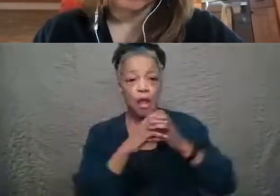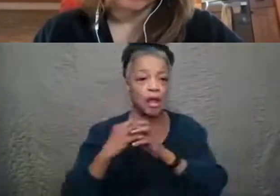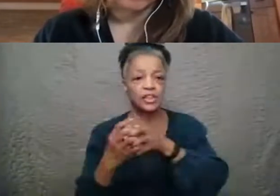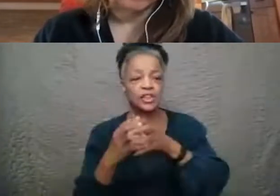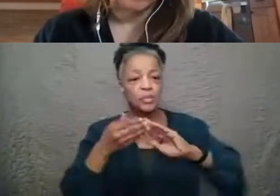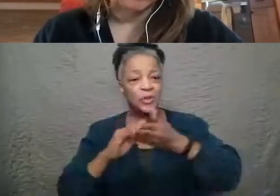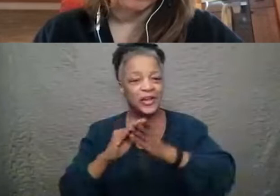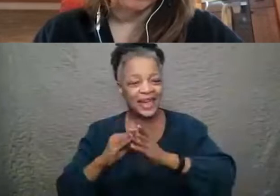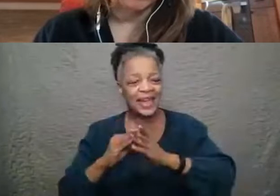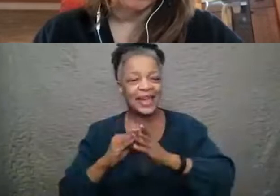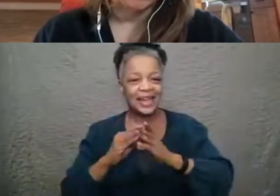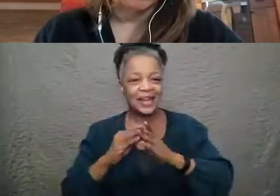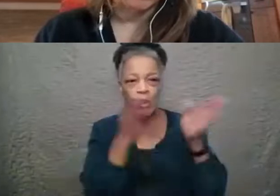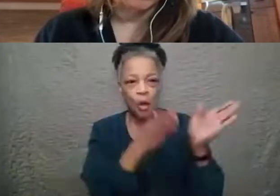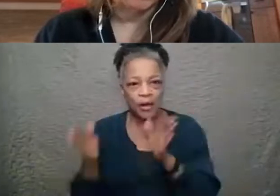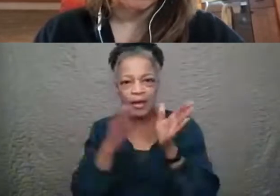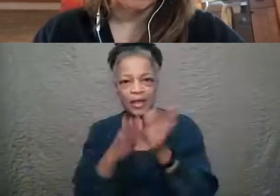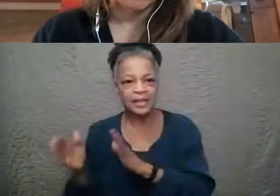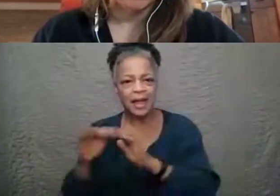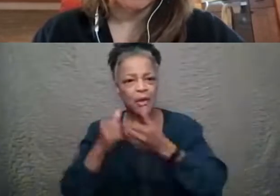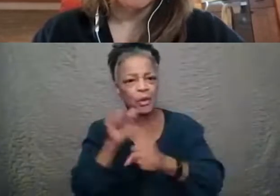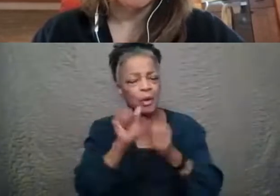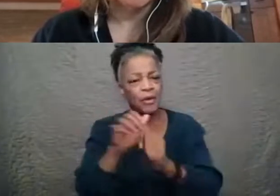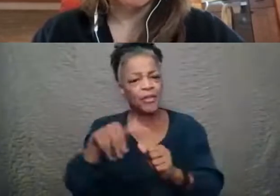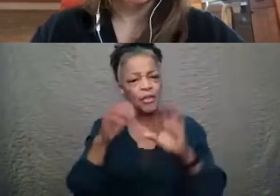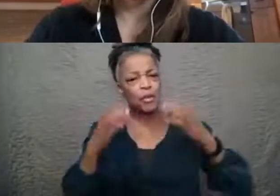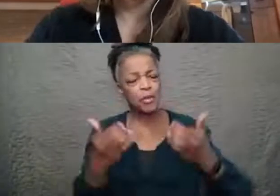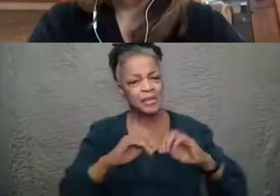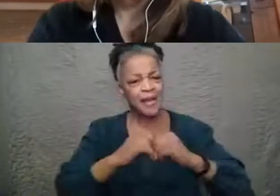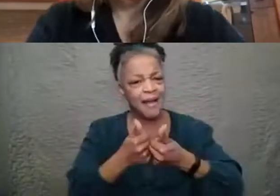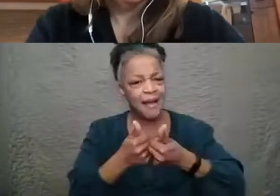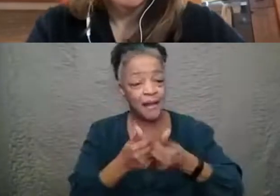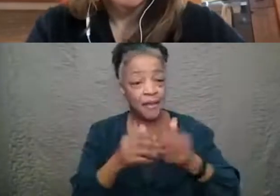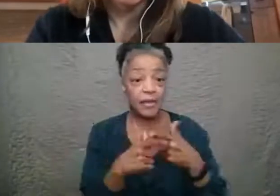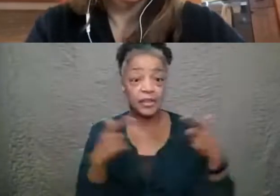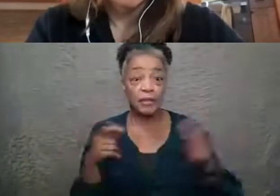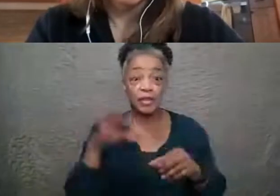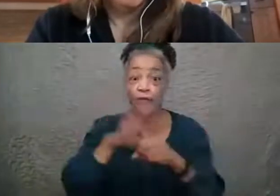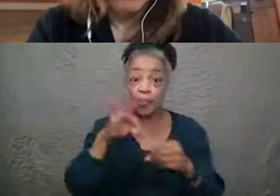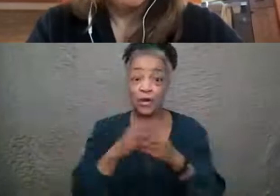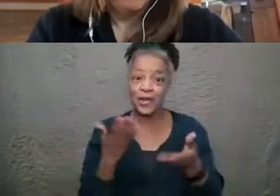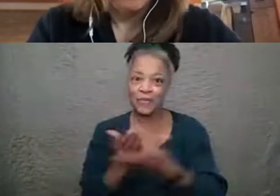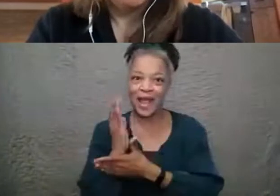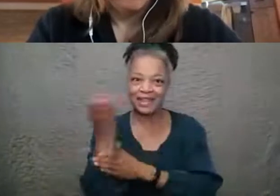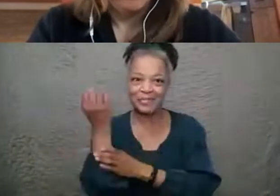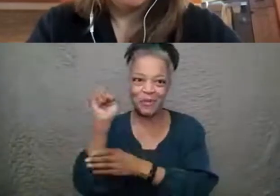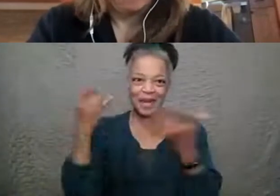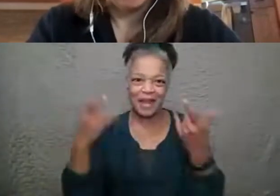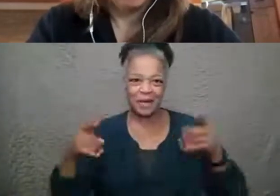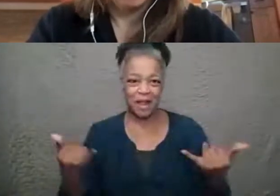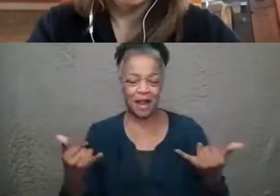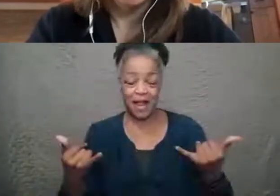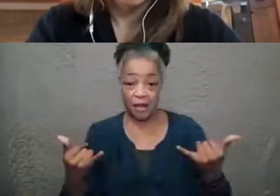cross-community organizing. How do we work with other groups? There's a huge voting rights movement going on right now, for example,